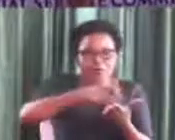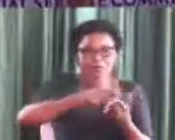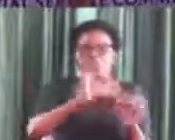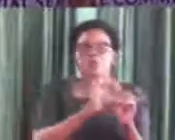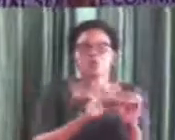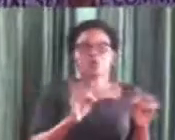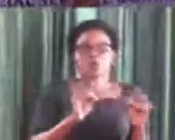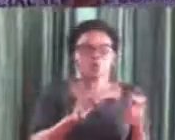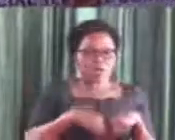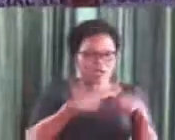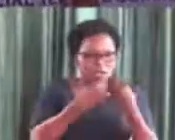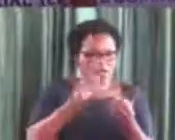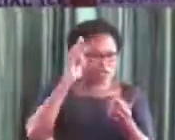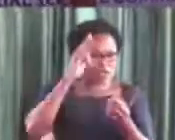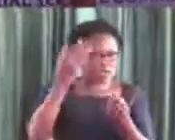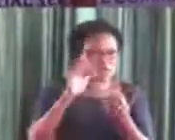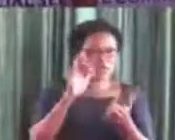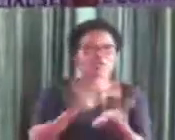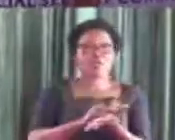giving reasons for that.